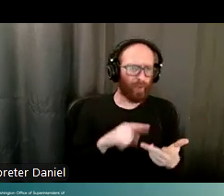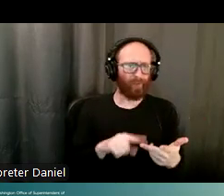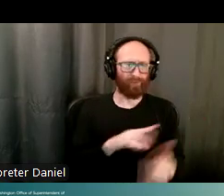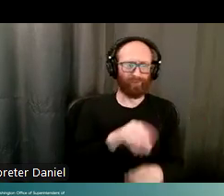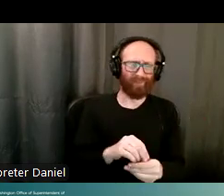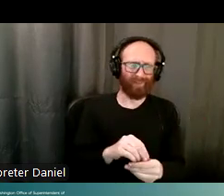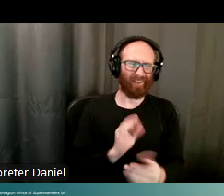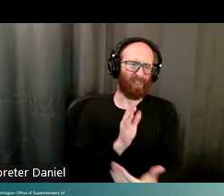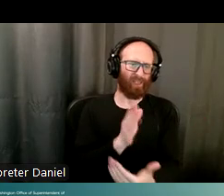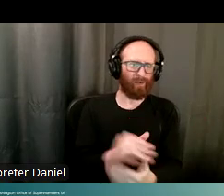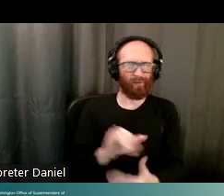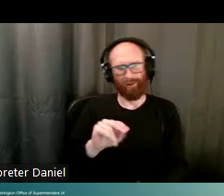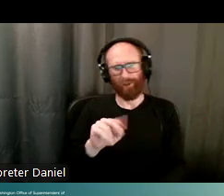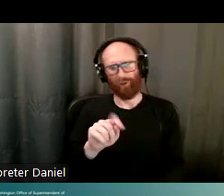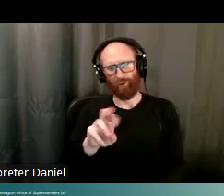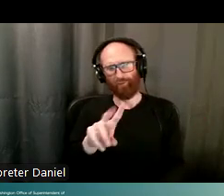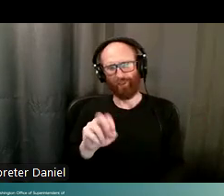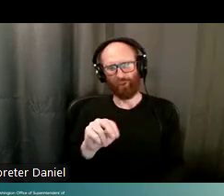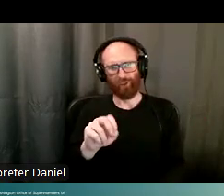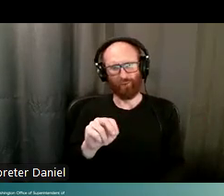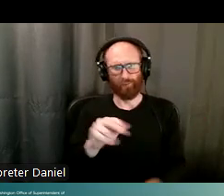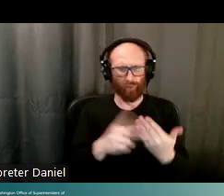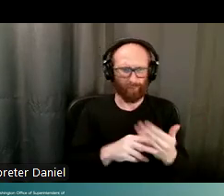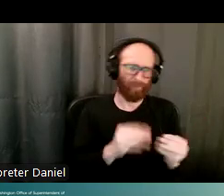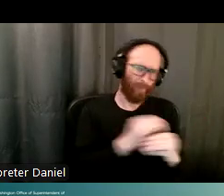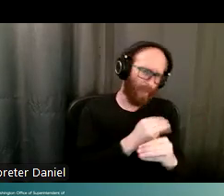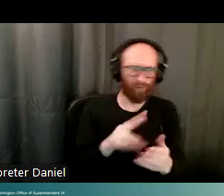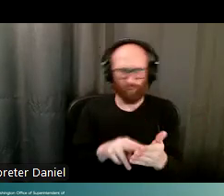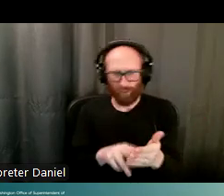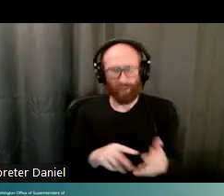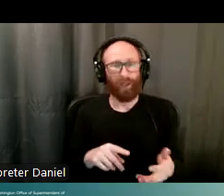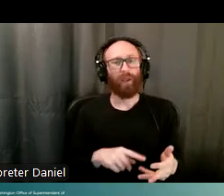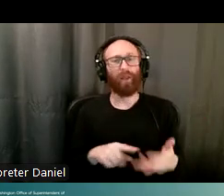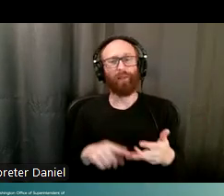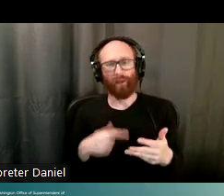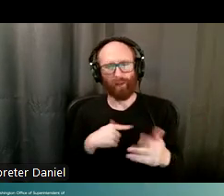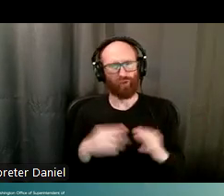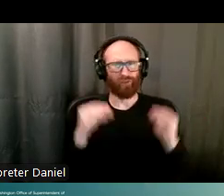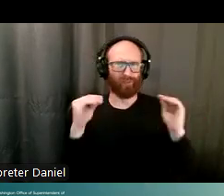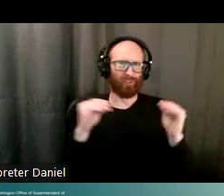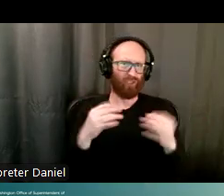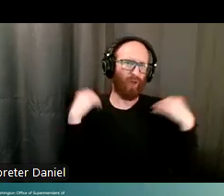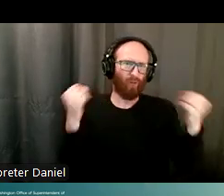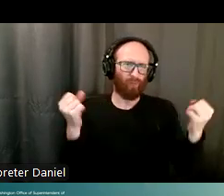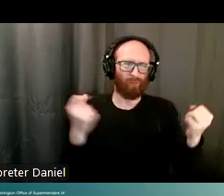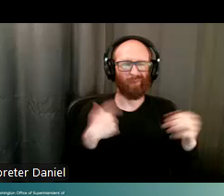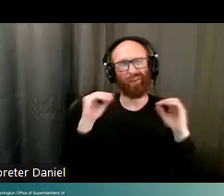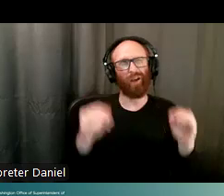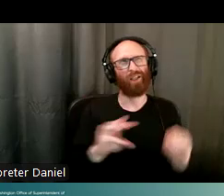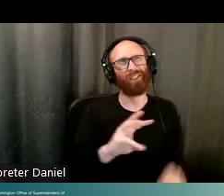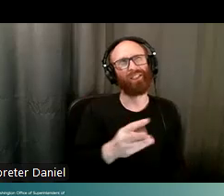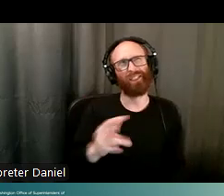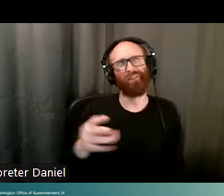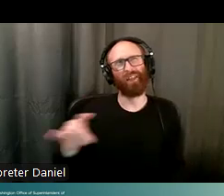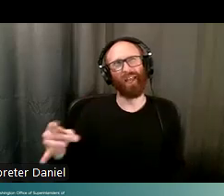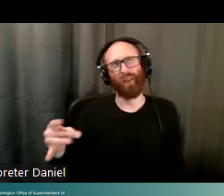and reading, and then I started teaching health. So I taught 6th, 7th, and 8th grade health for about the last